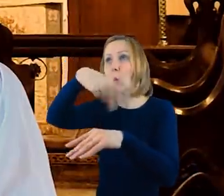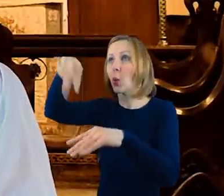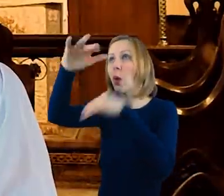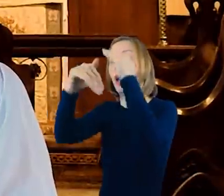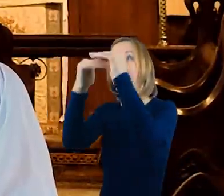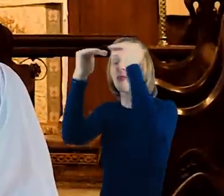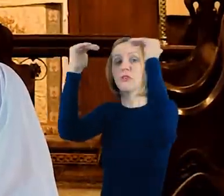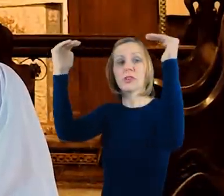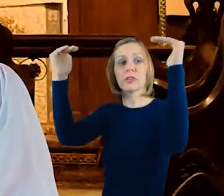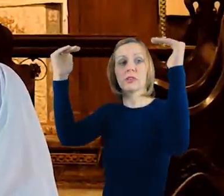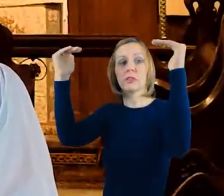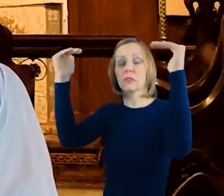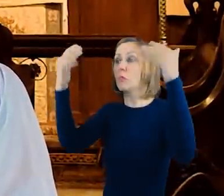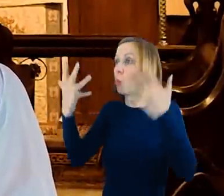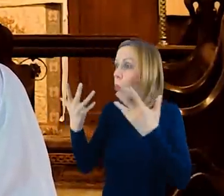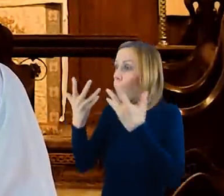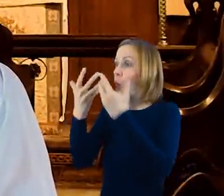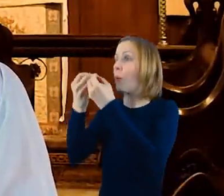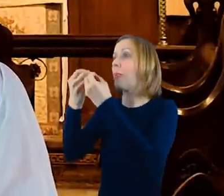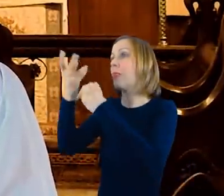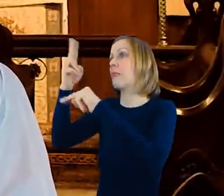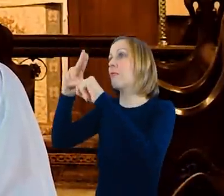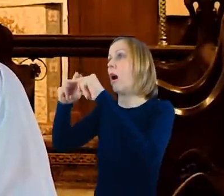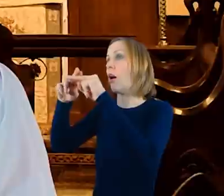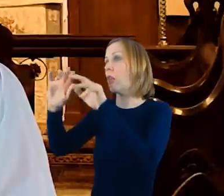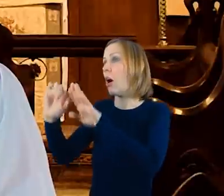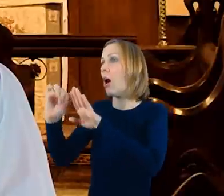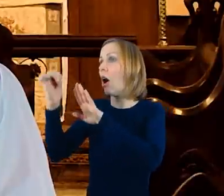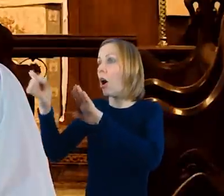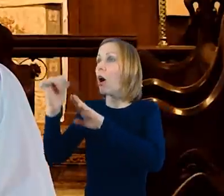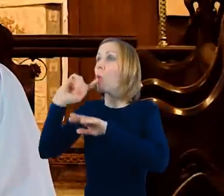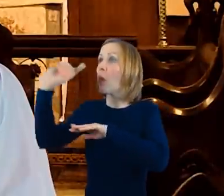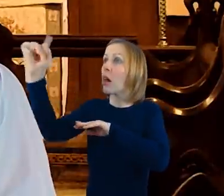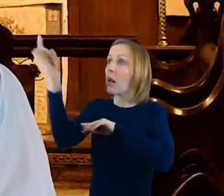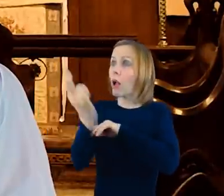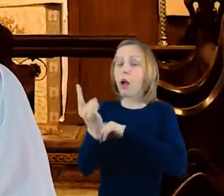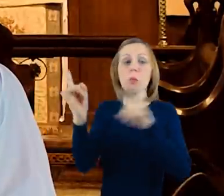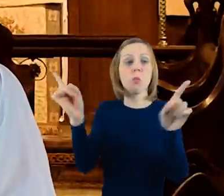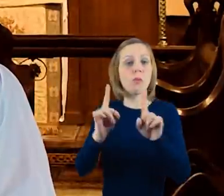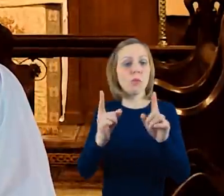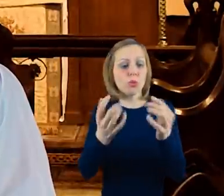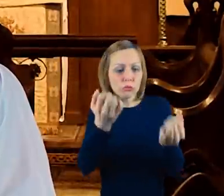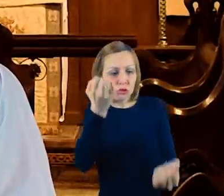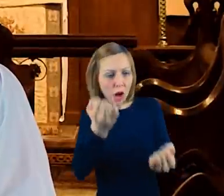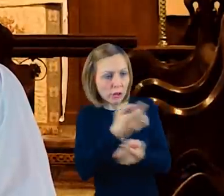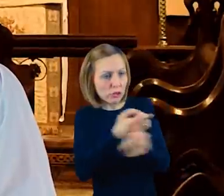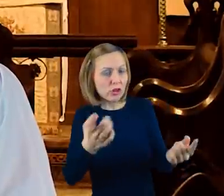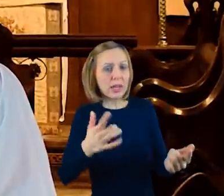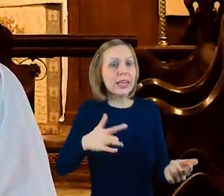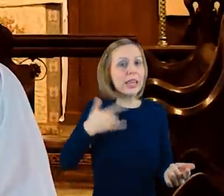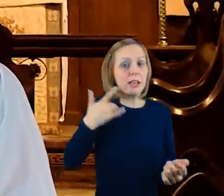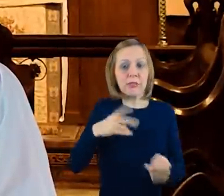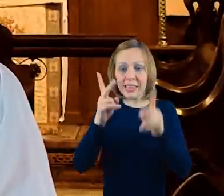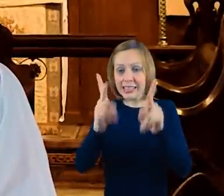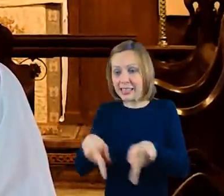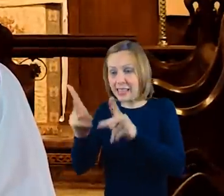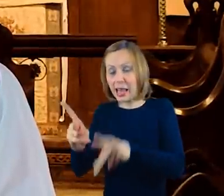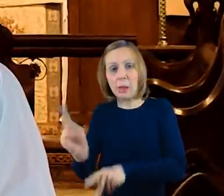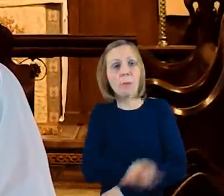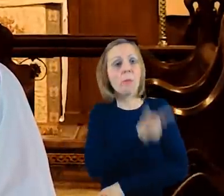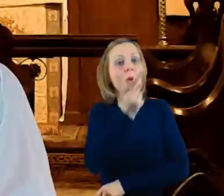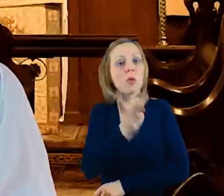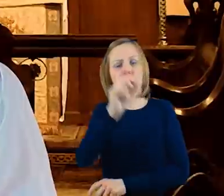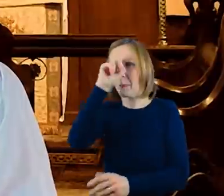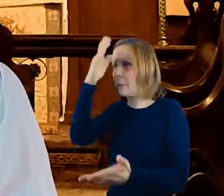He is seated at the right hand of the Father, and he will come to judge the living and the dead. I believe in the